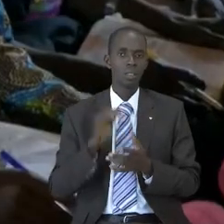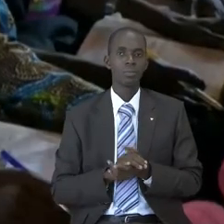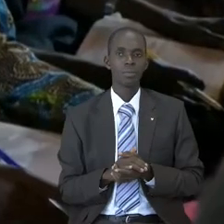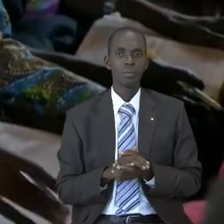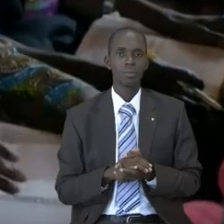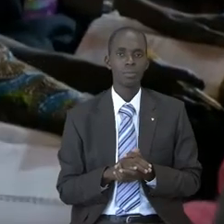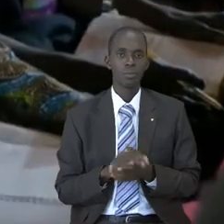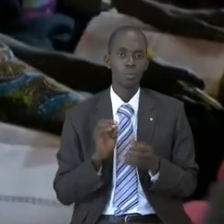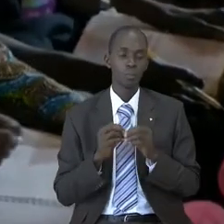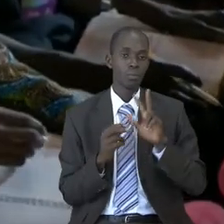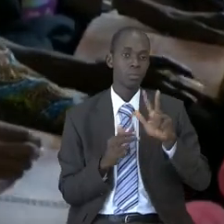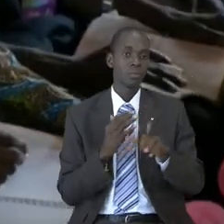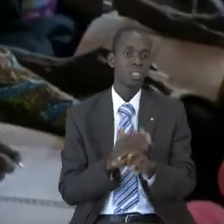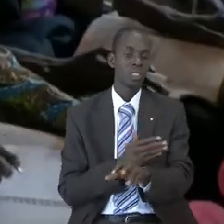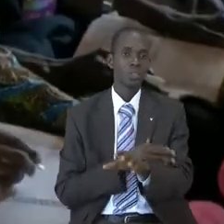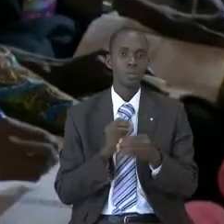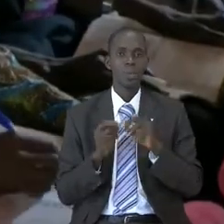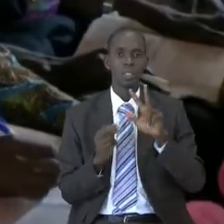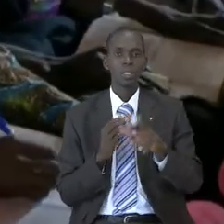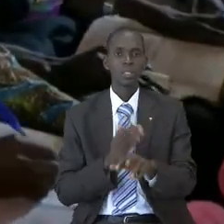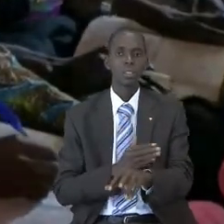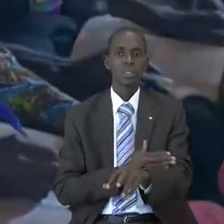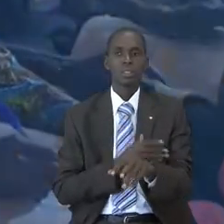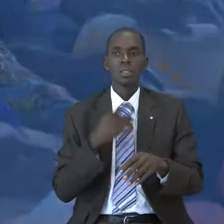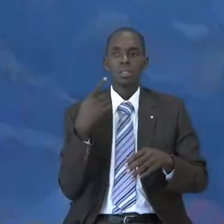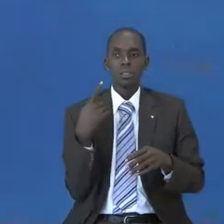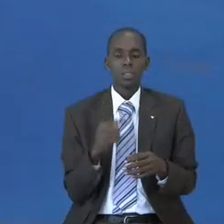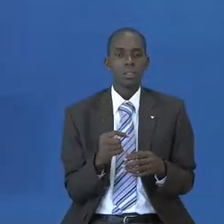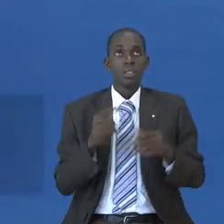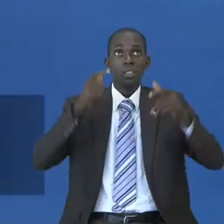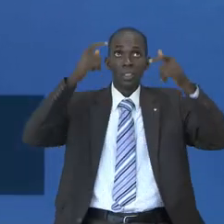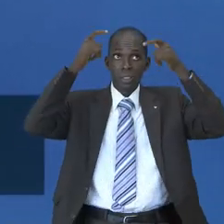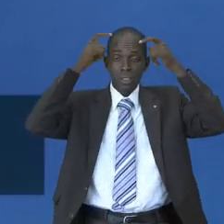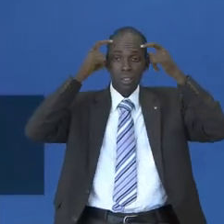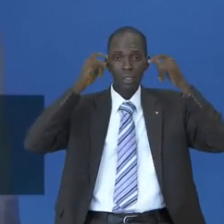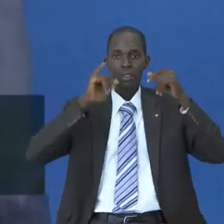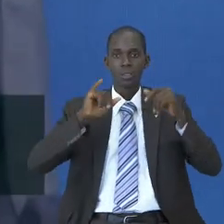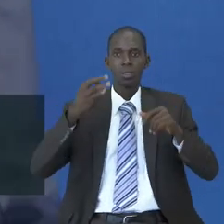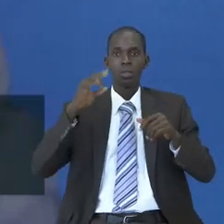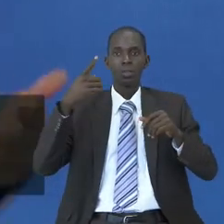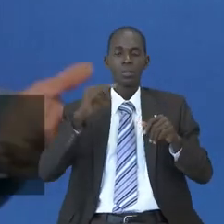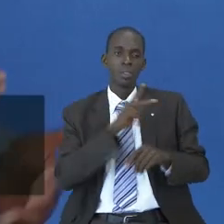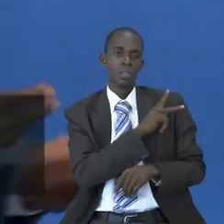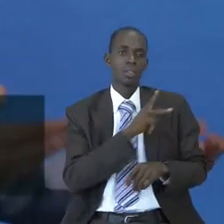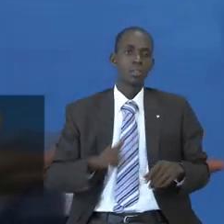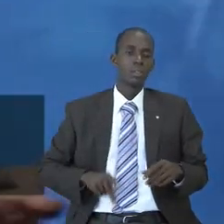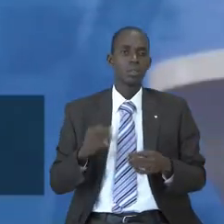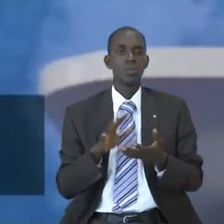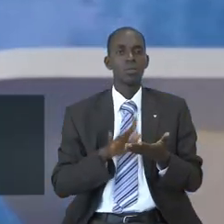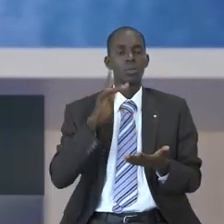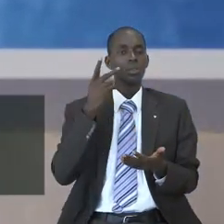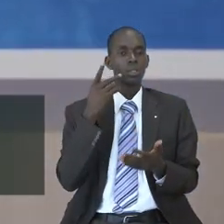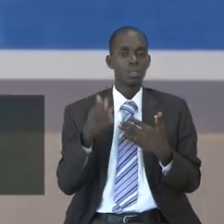Look at number three here. Number three, the crowning of the King of Glory. We'll come back to